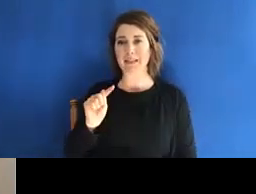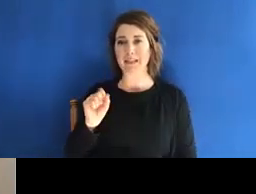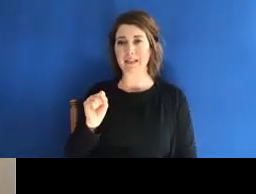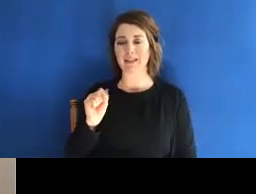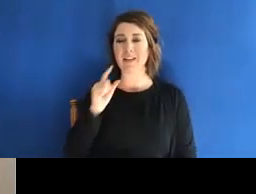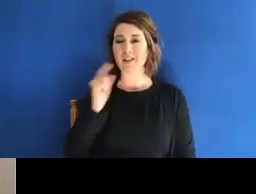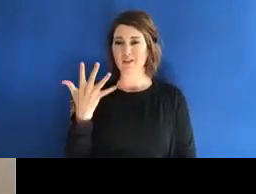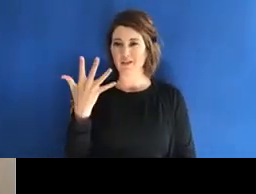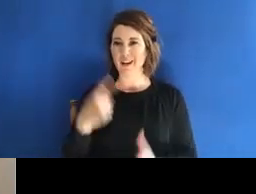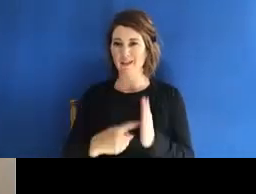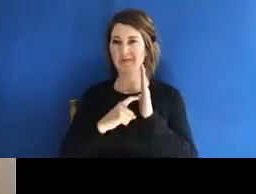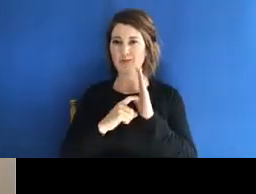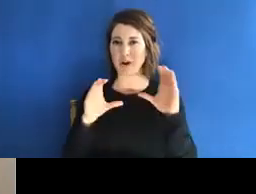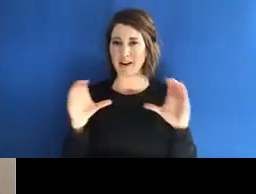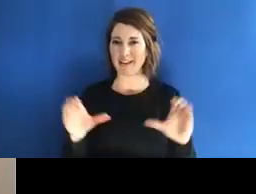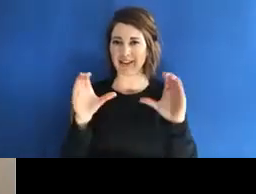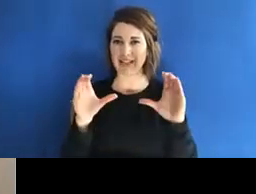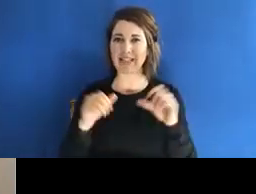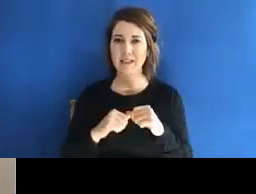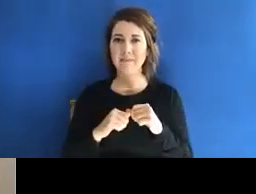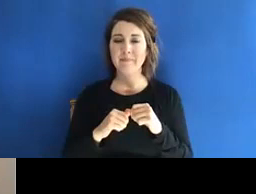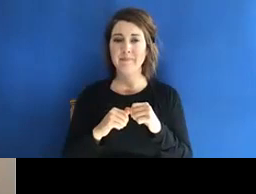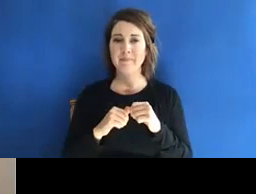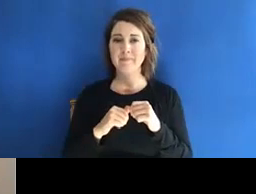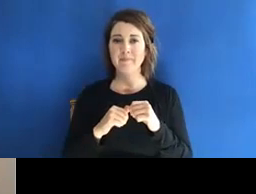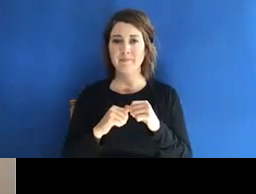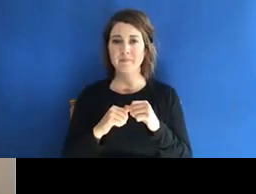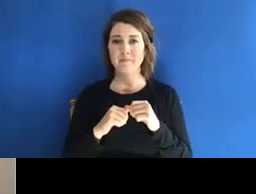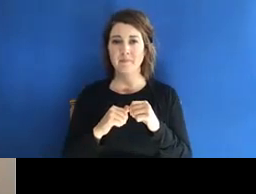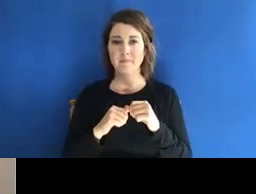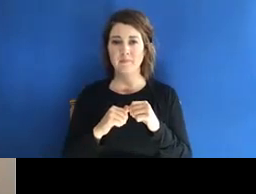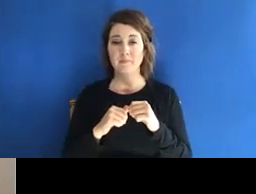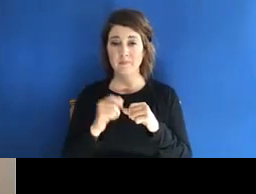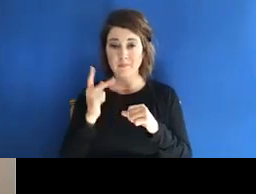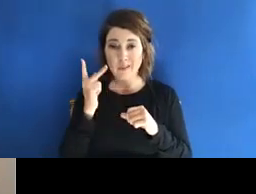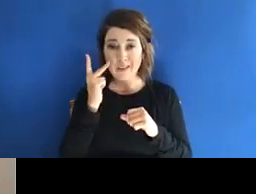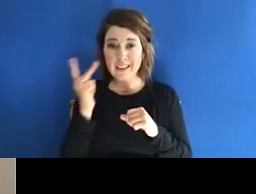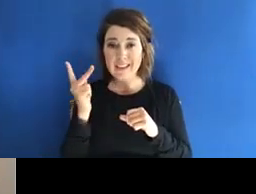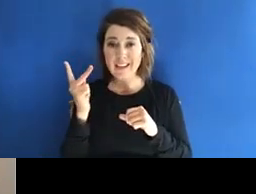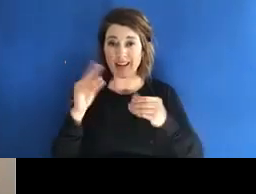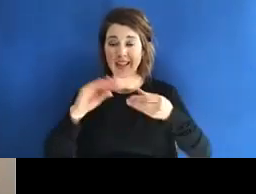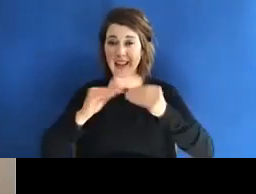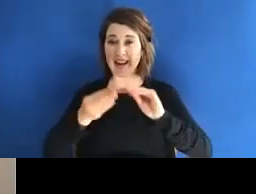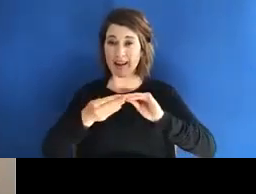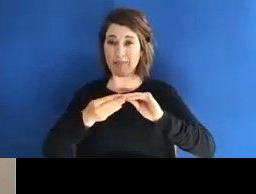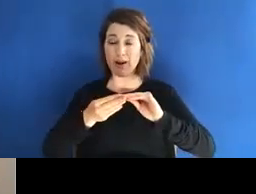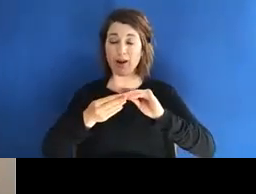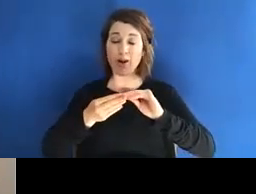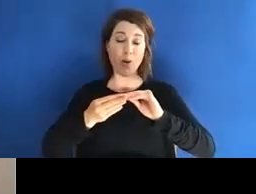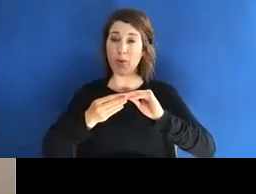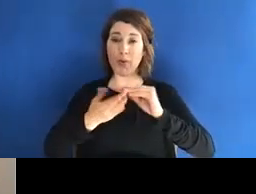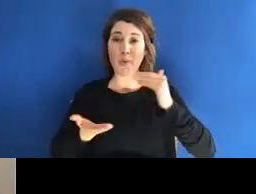activities provided. And you'll see significant growth in the total number of these services provided over the 3-year